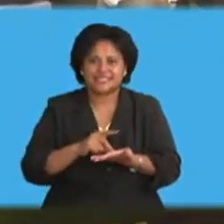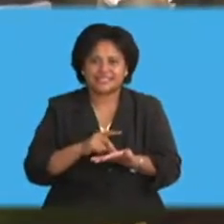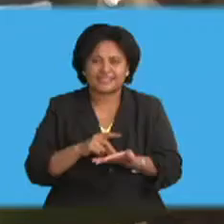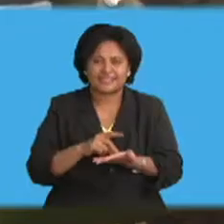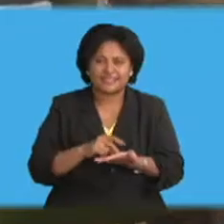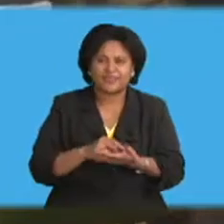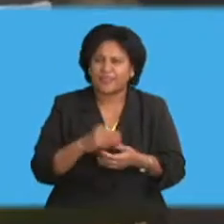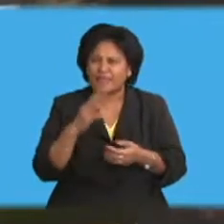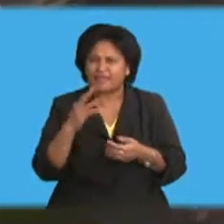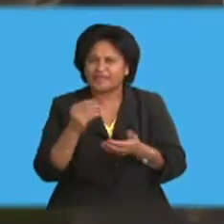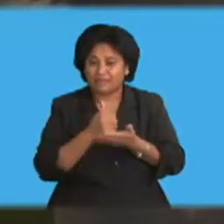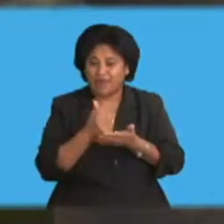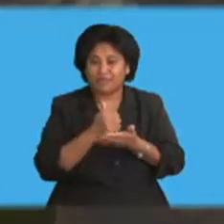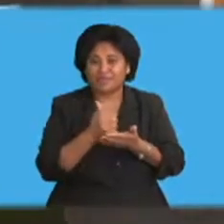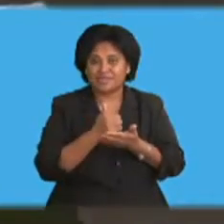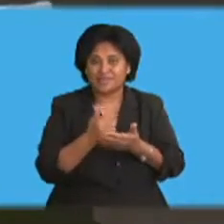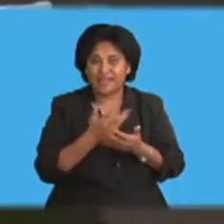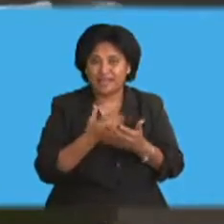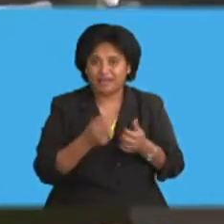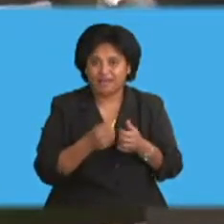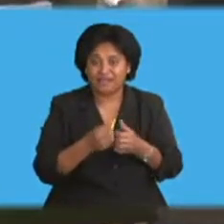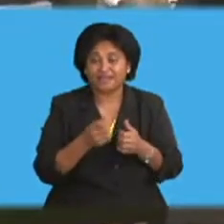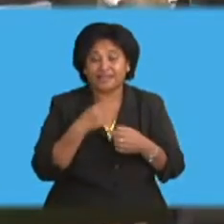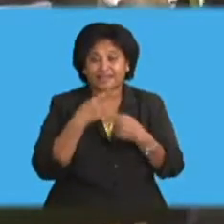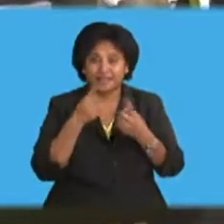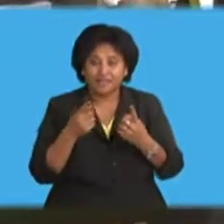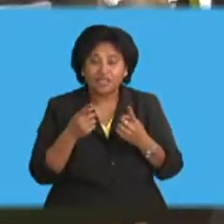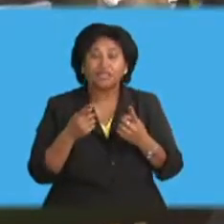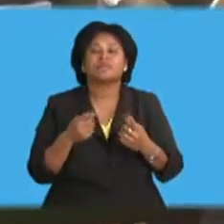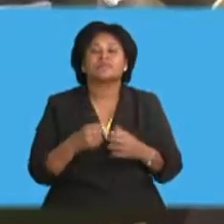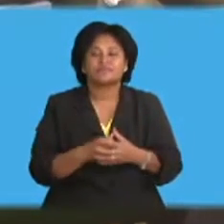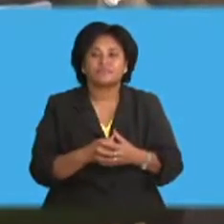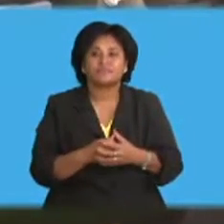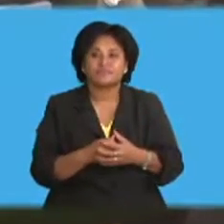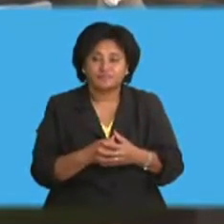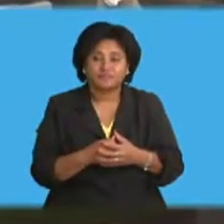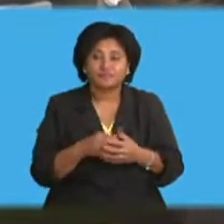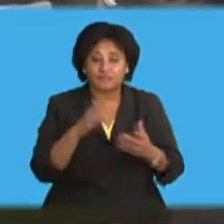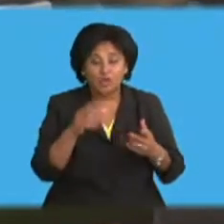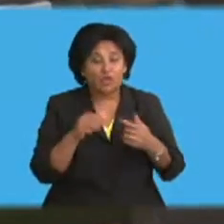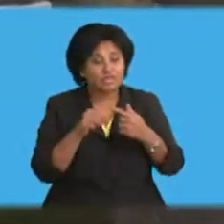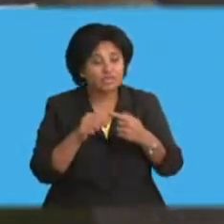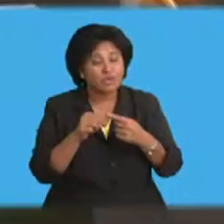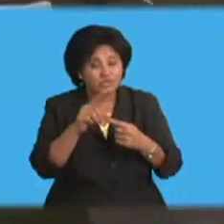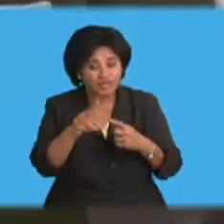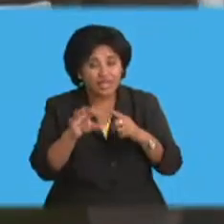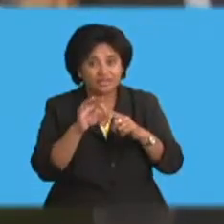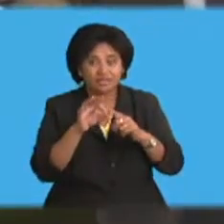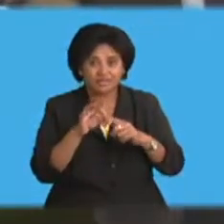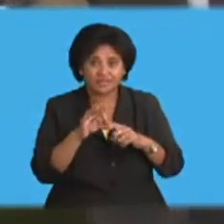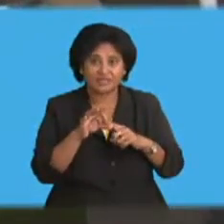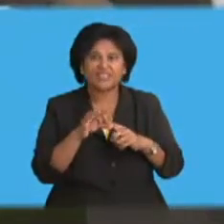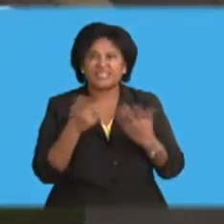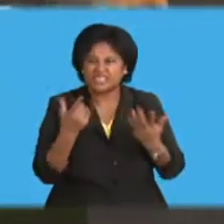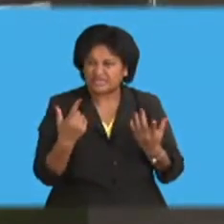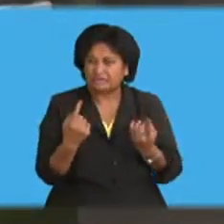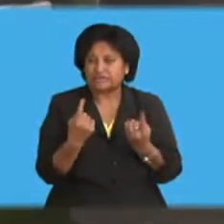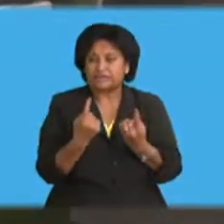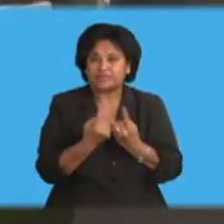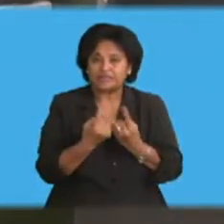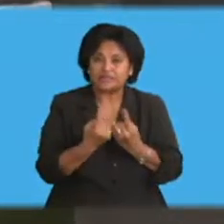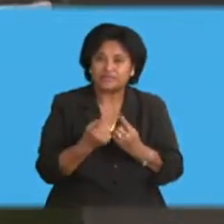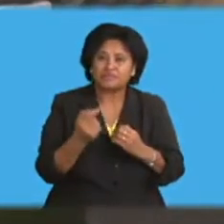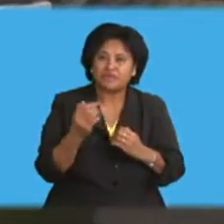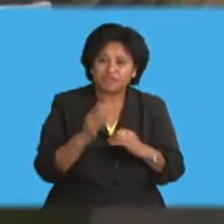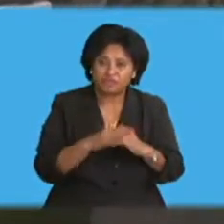to some numbers, Madam Speaker. I wish to say, in response to the question, although painful, it